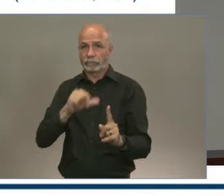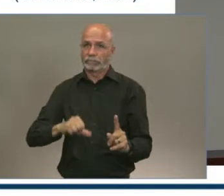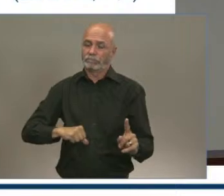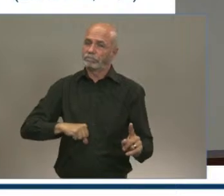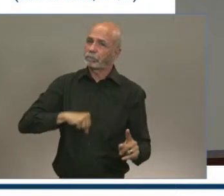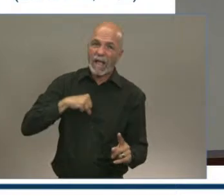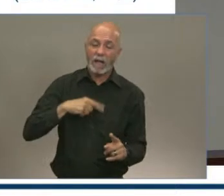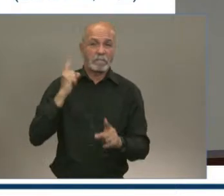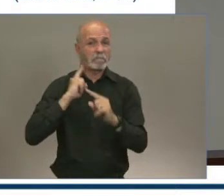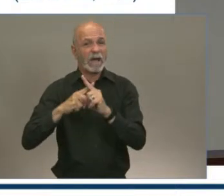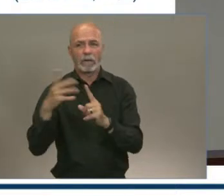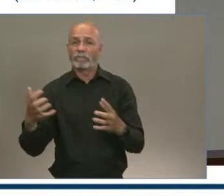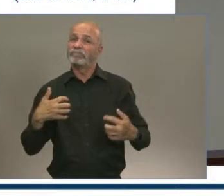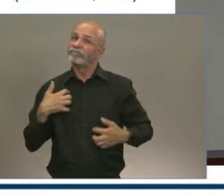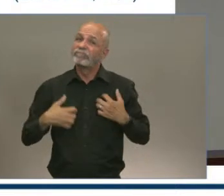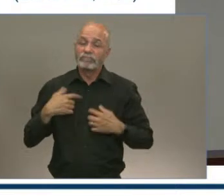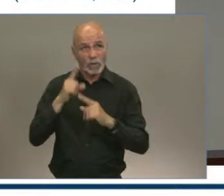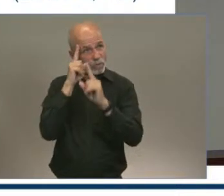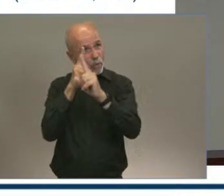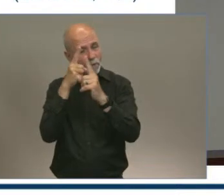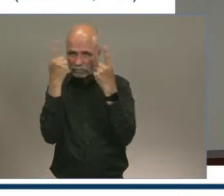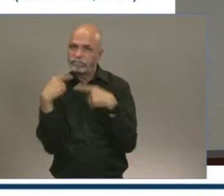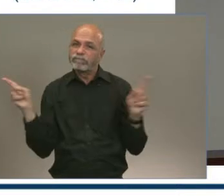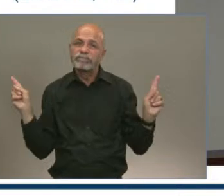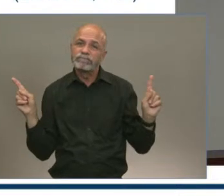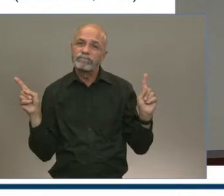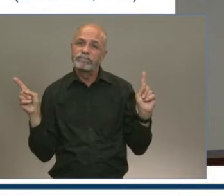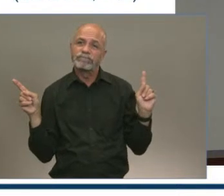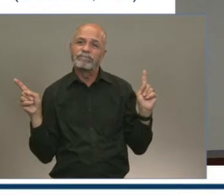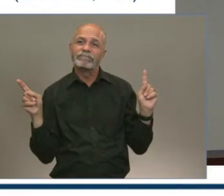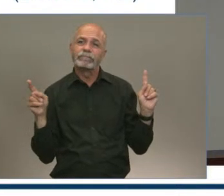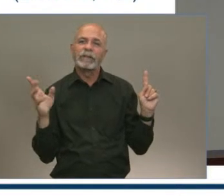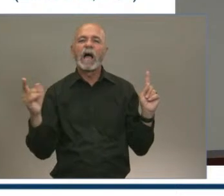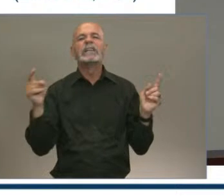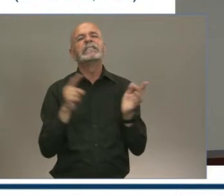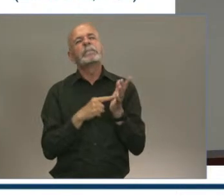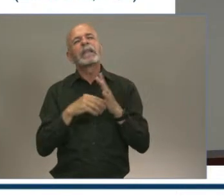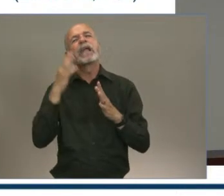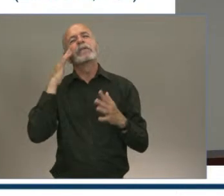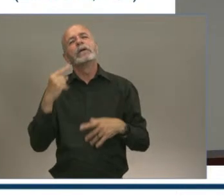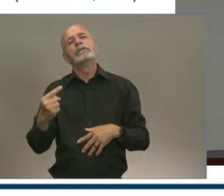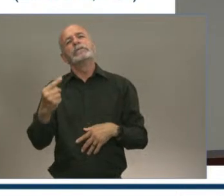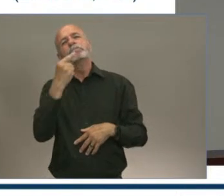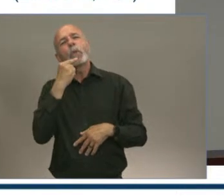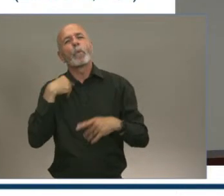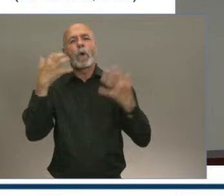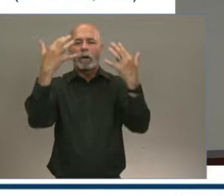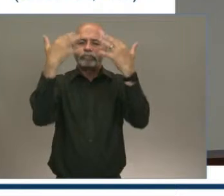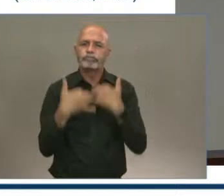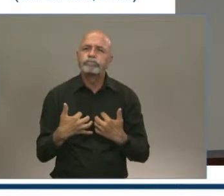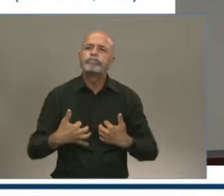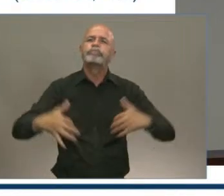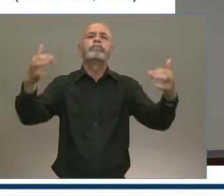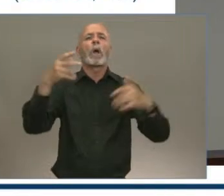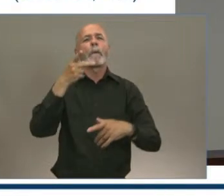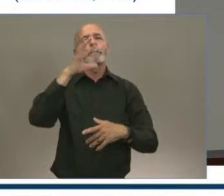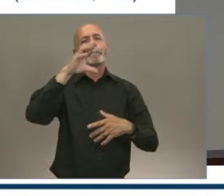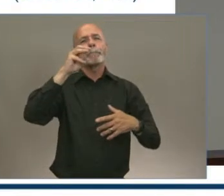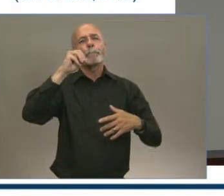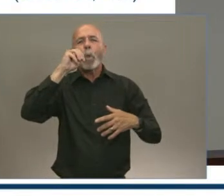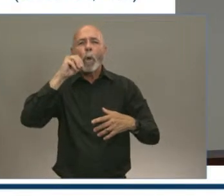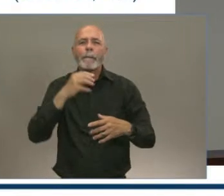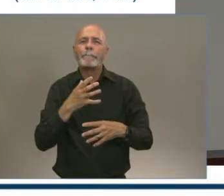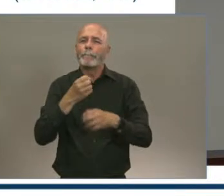succeeded. I know you're disappointed there can't be regular, large proms or community gatherings to celebrate your